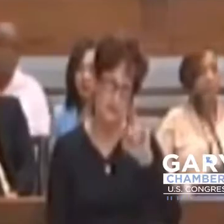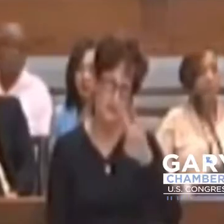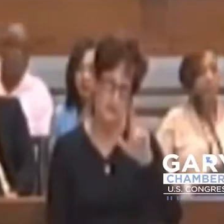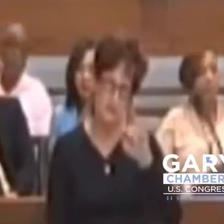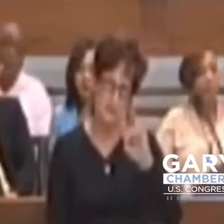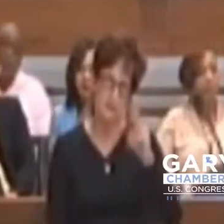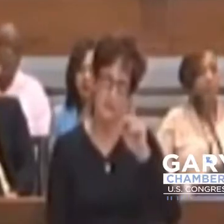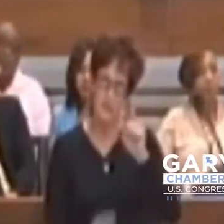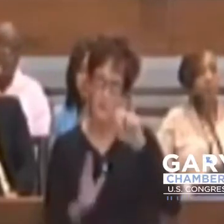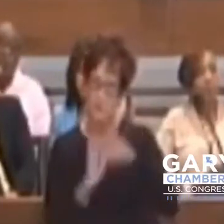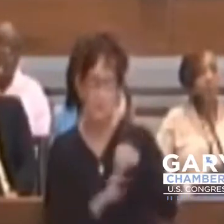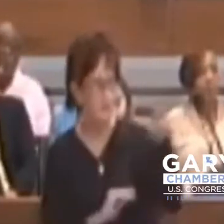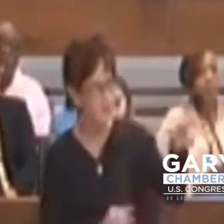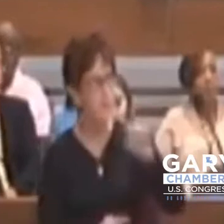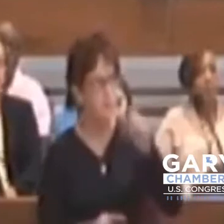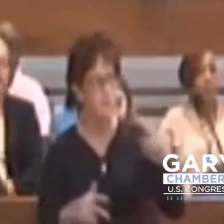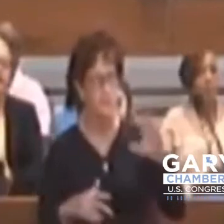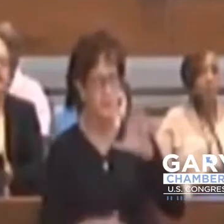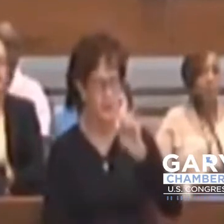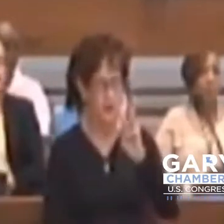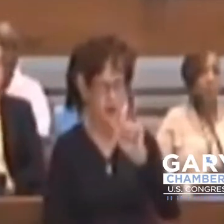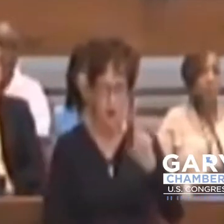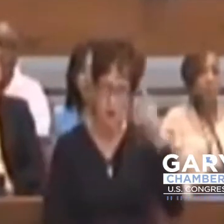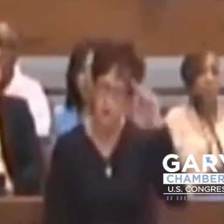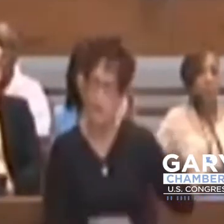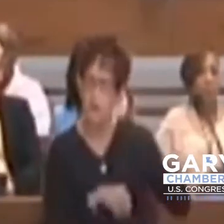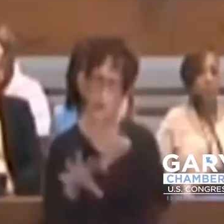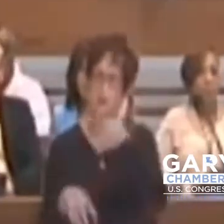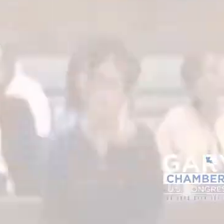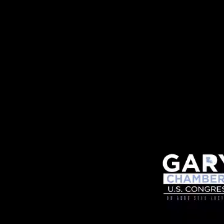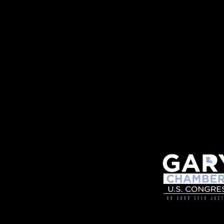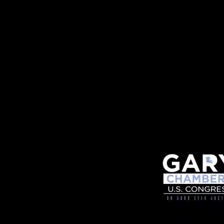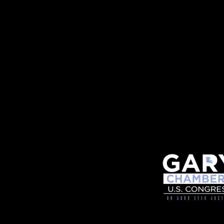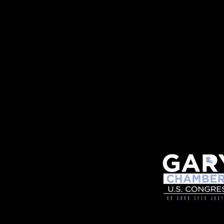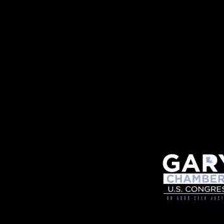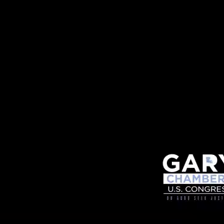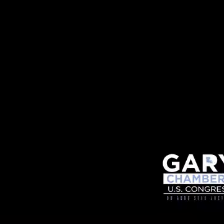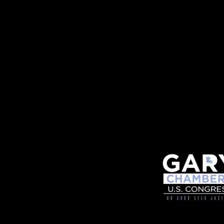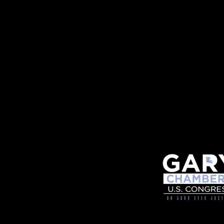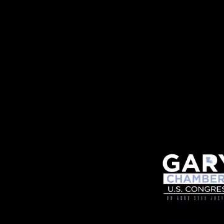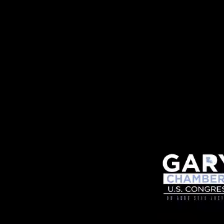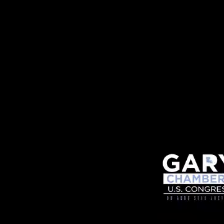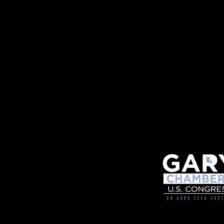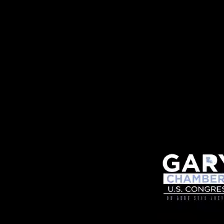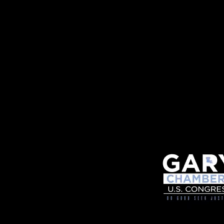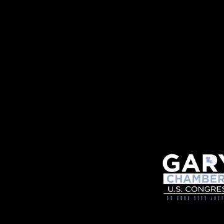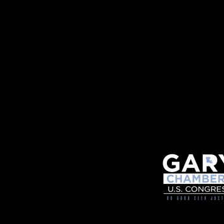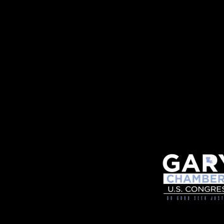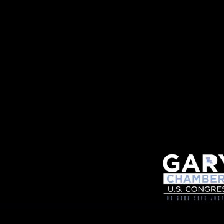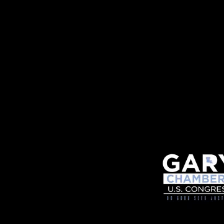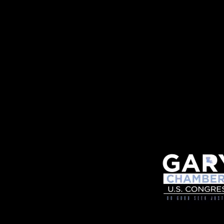Scott Wilson, you are a coward for putting people out of this room. Now they have a right to speak. So here they go. Now we've been out